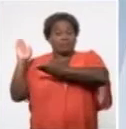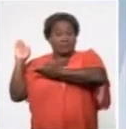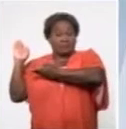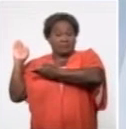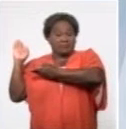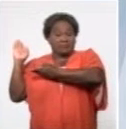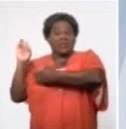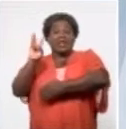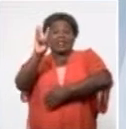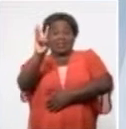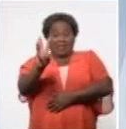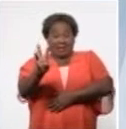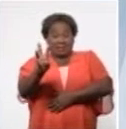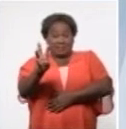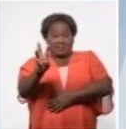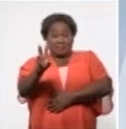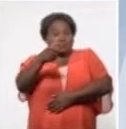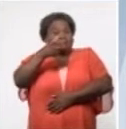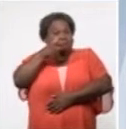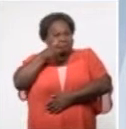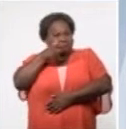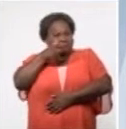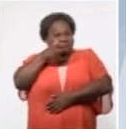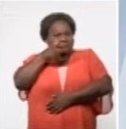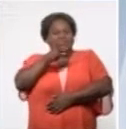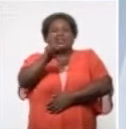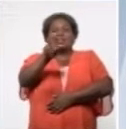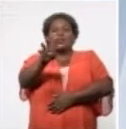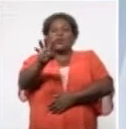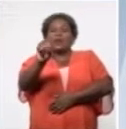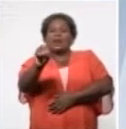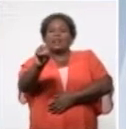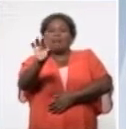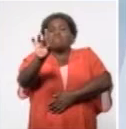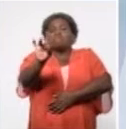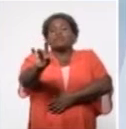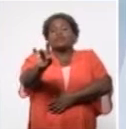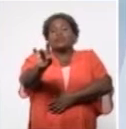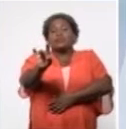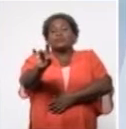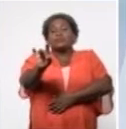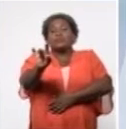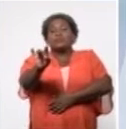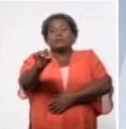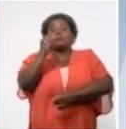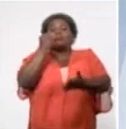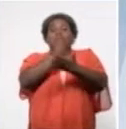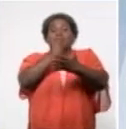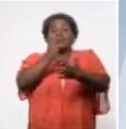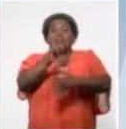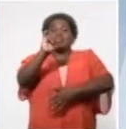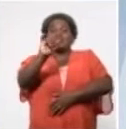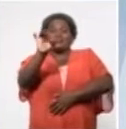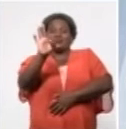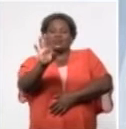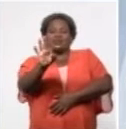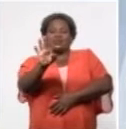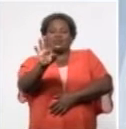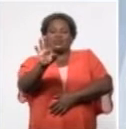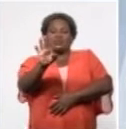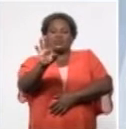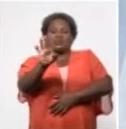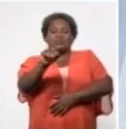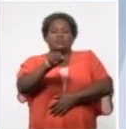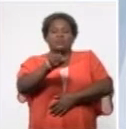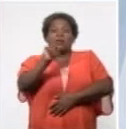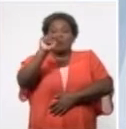patients. 13 are under medical supervision, 140 are suspects, and 68 are